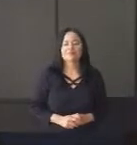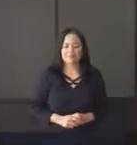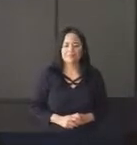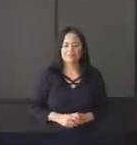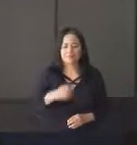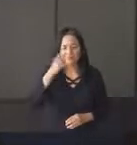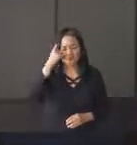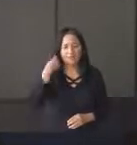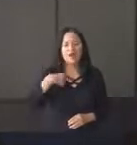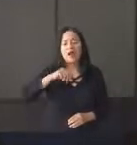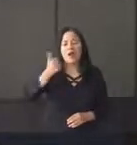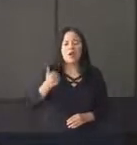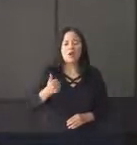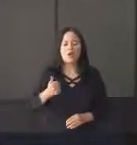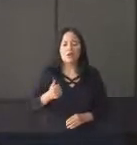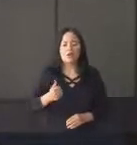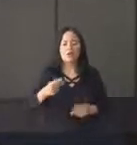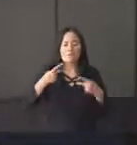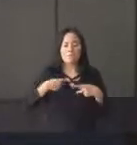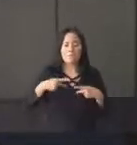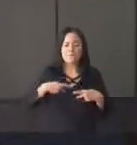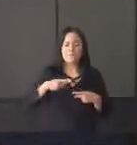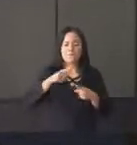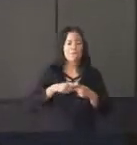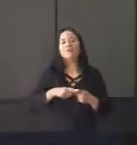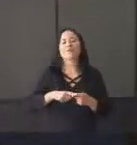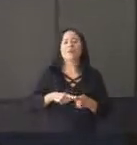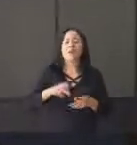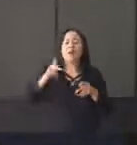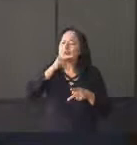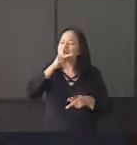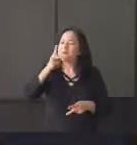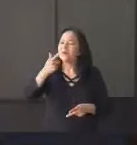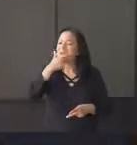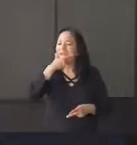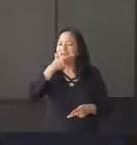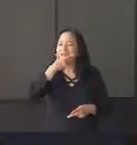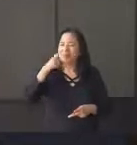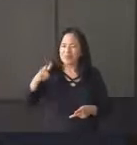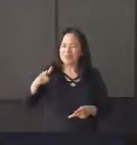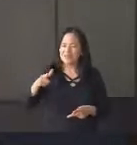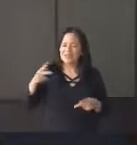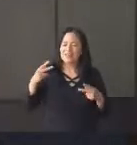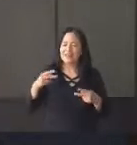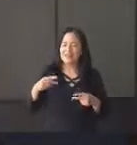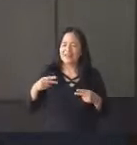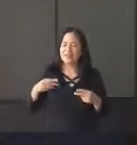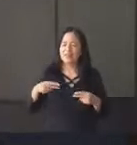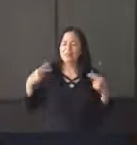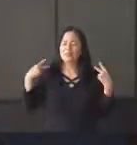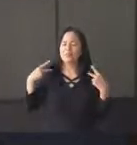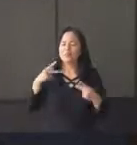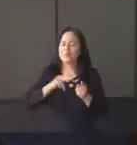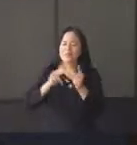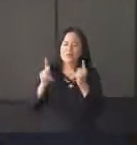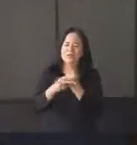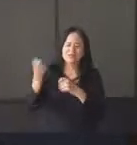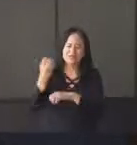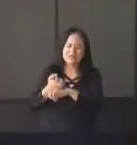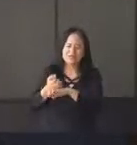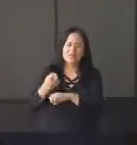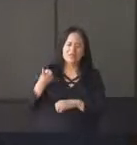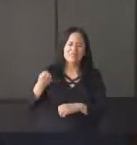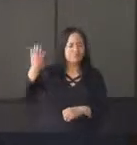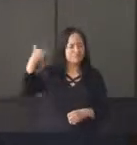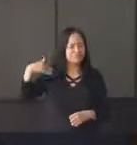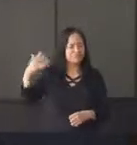support, he represents the Mayor's Migration Council, an entity that was born,